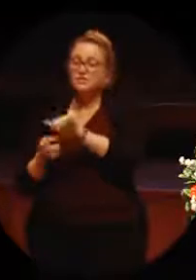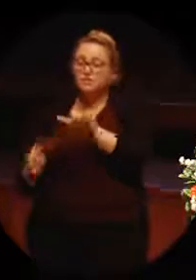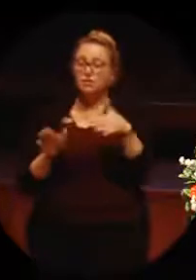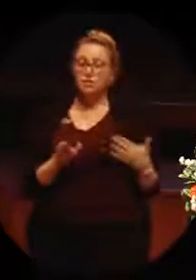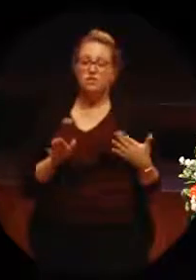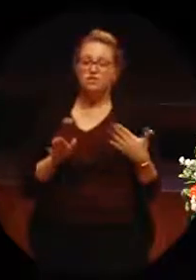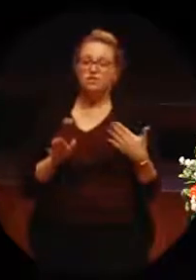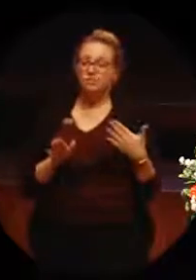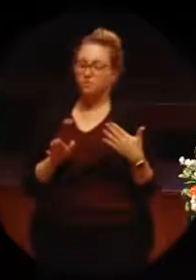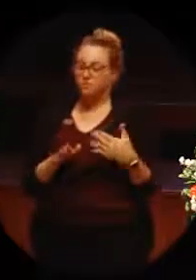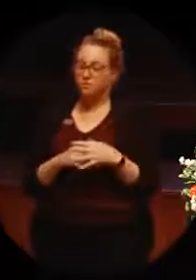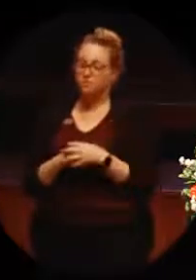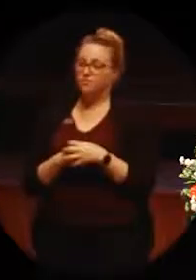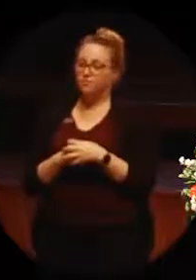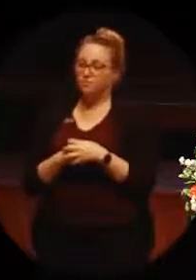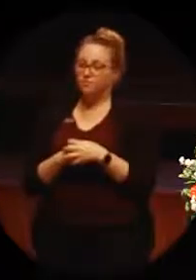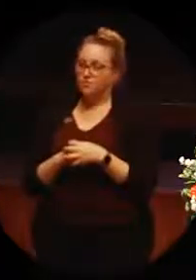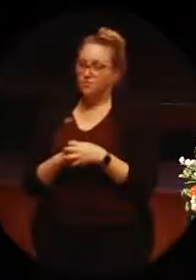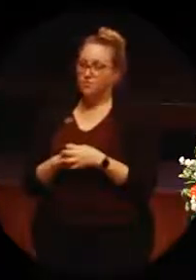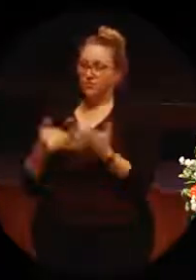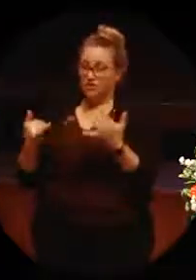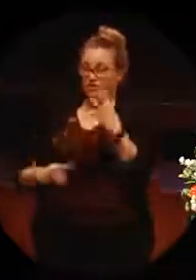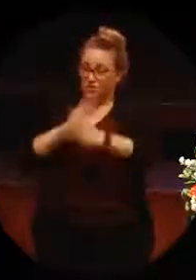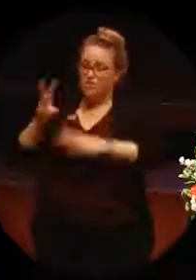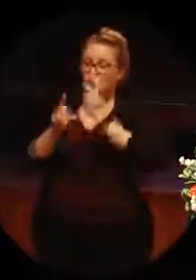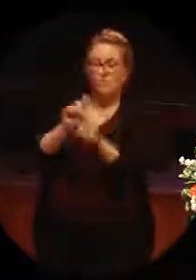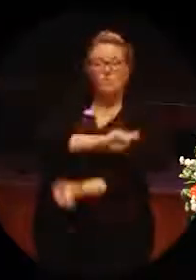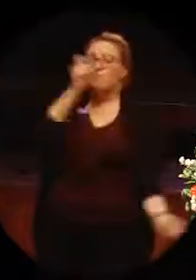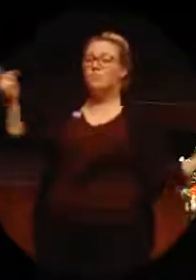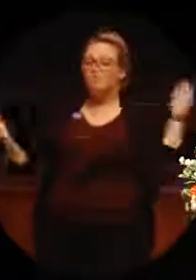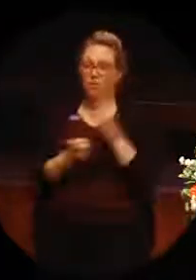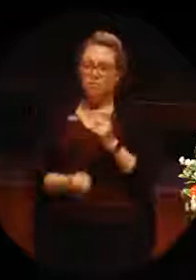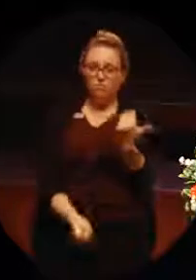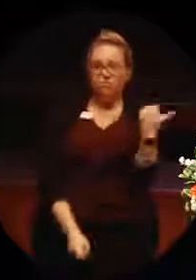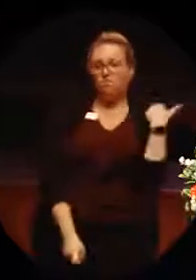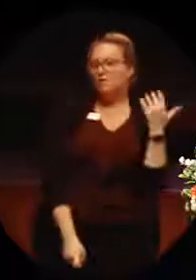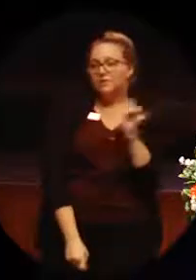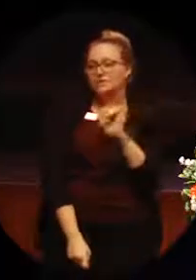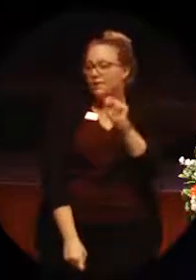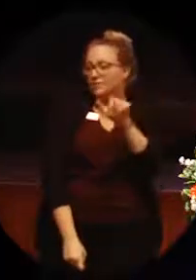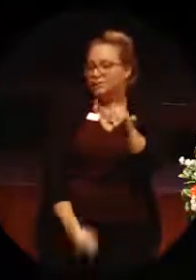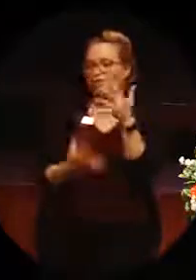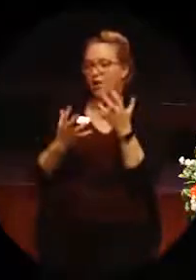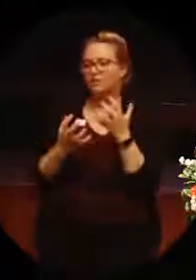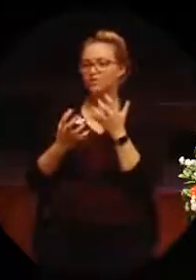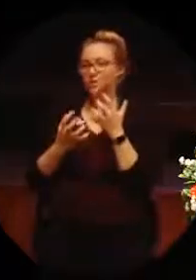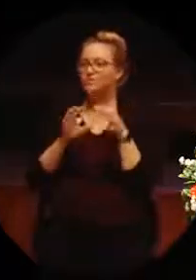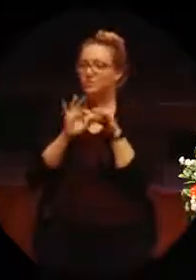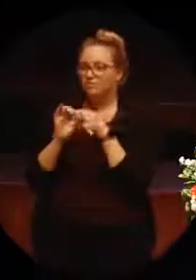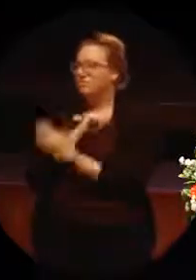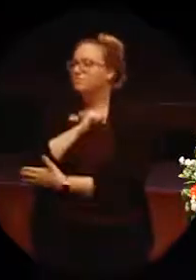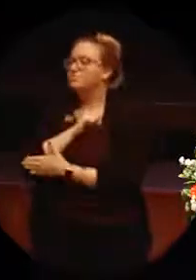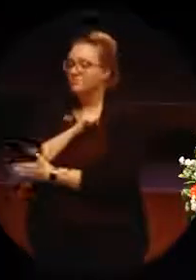death will be that pendulum will swing back the direction that he would want it to be as far as our